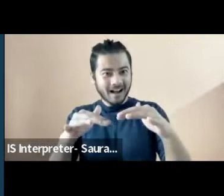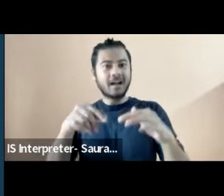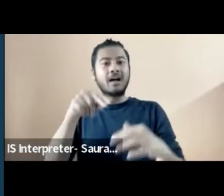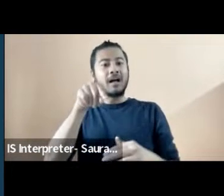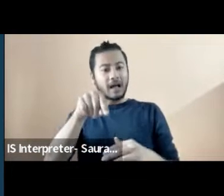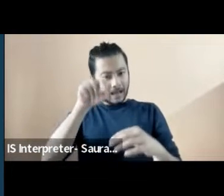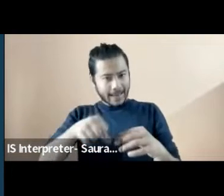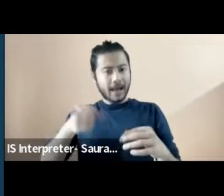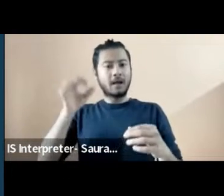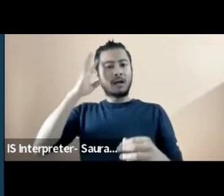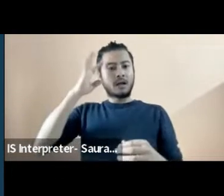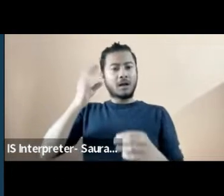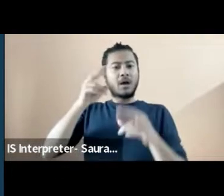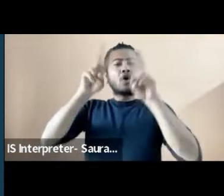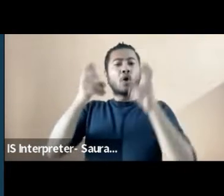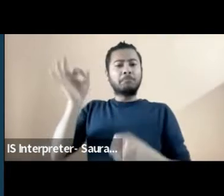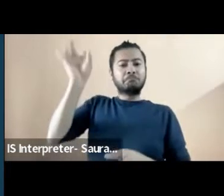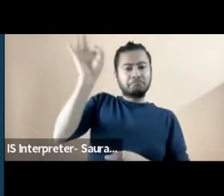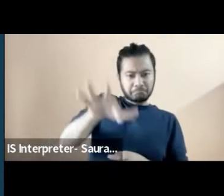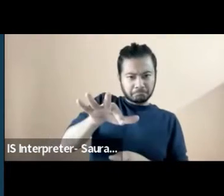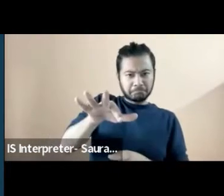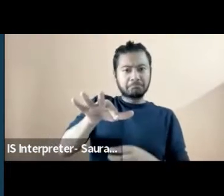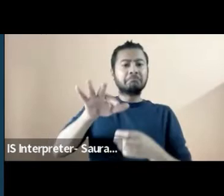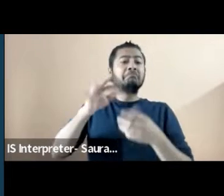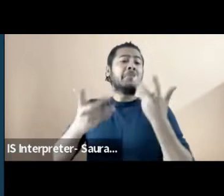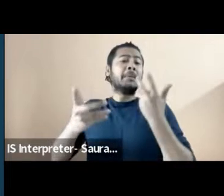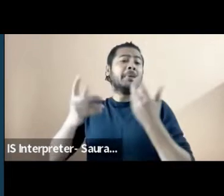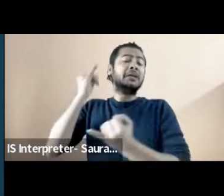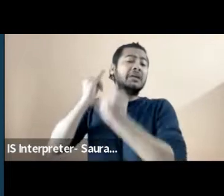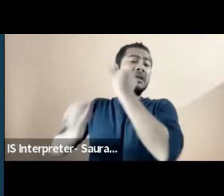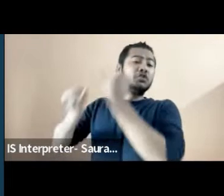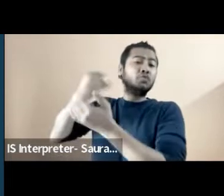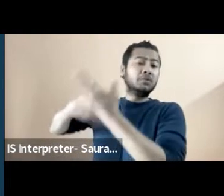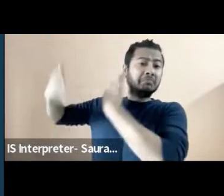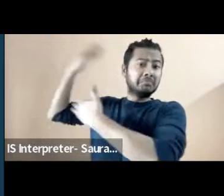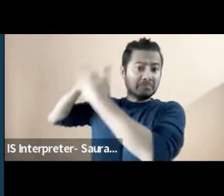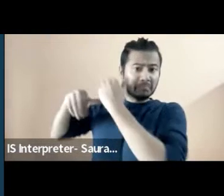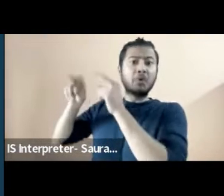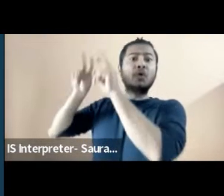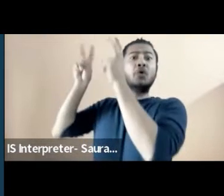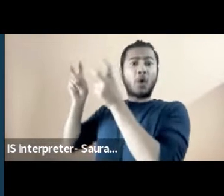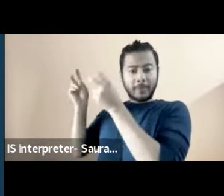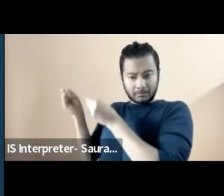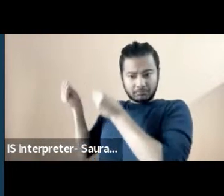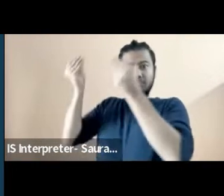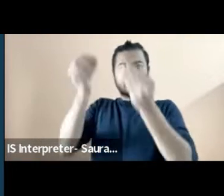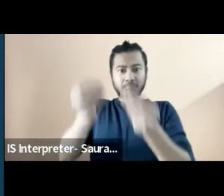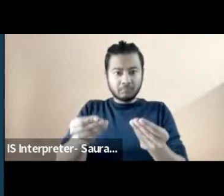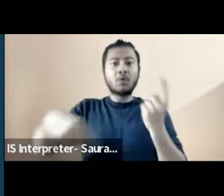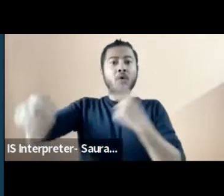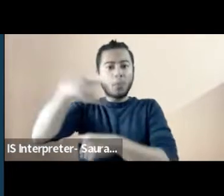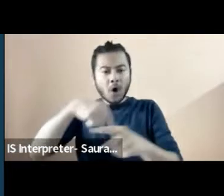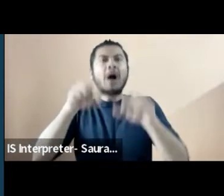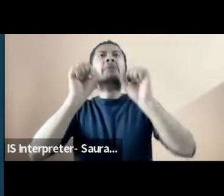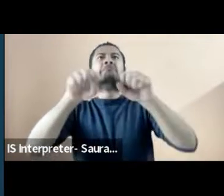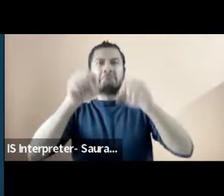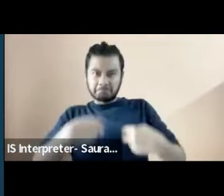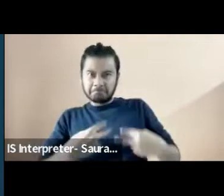certain event in history, and they draw on their reminiscences and they share their